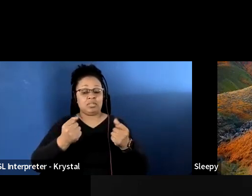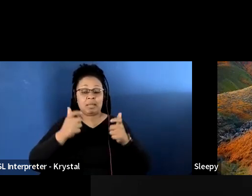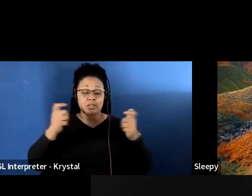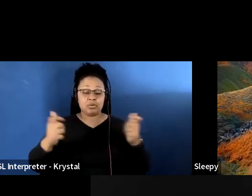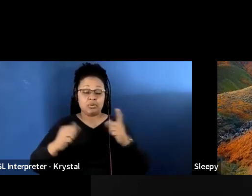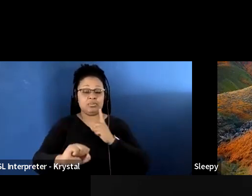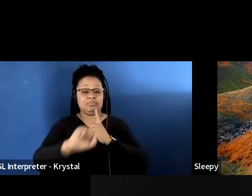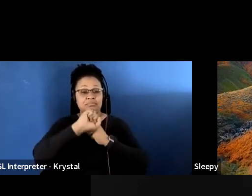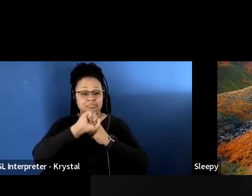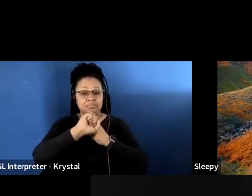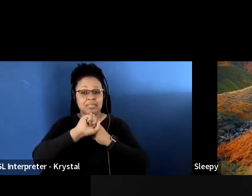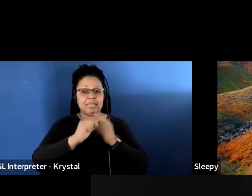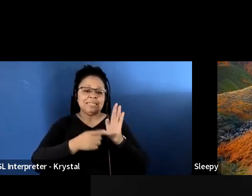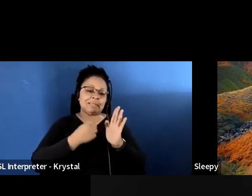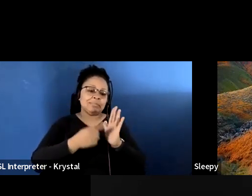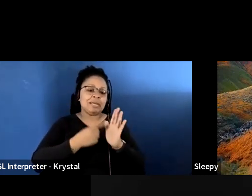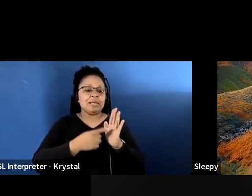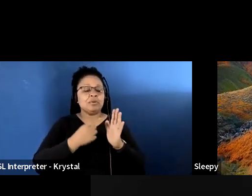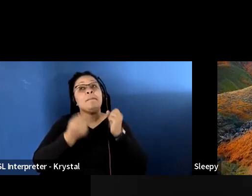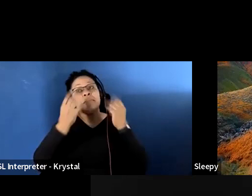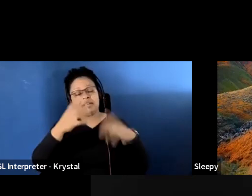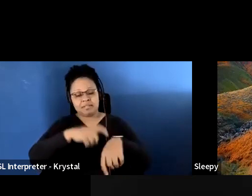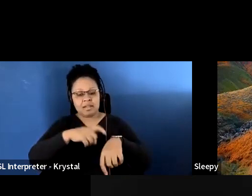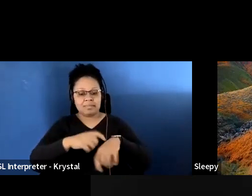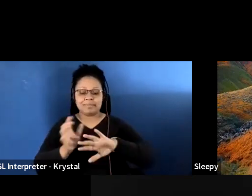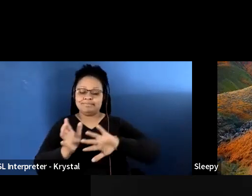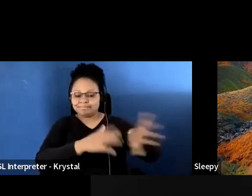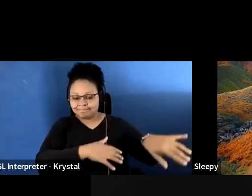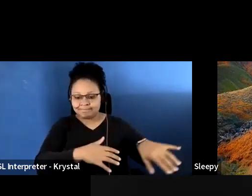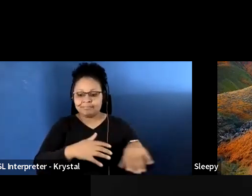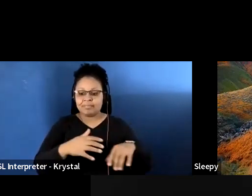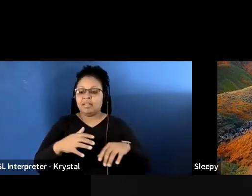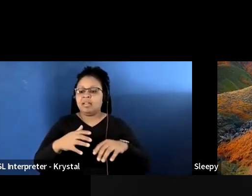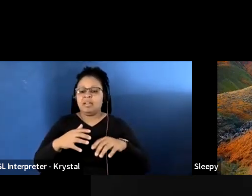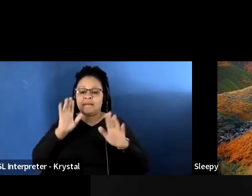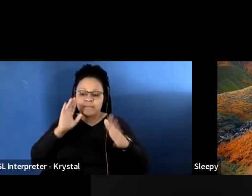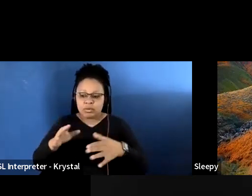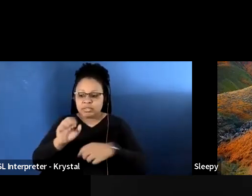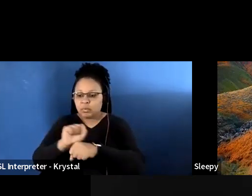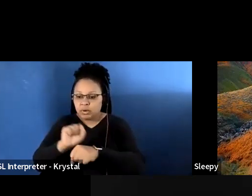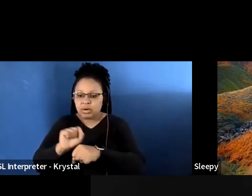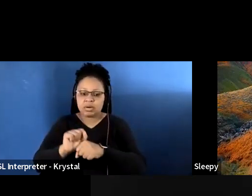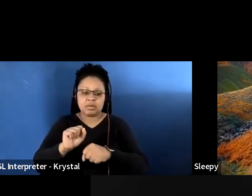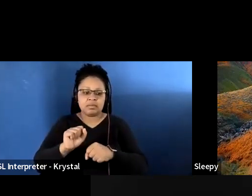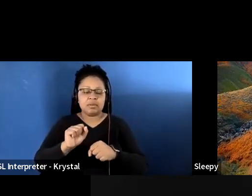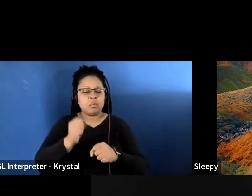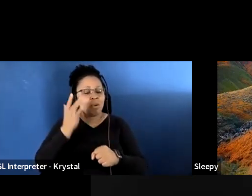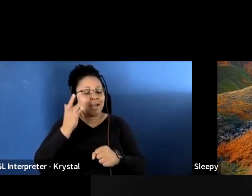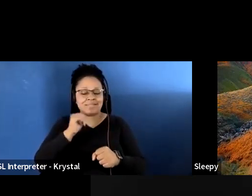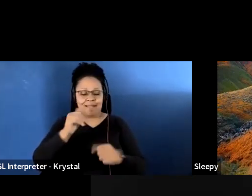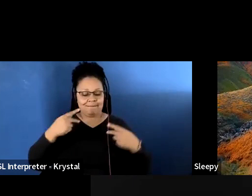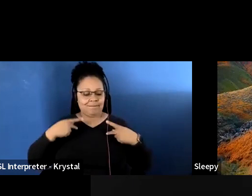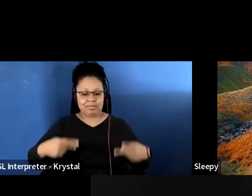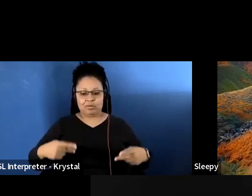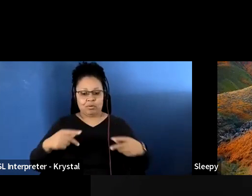many times it's just kind of shoved to the side because you aren't coping with it and you aren't, in pain, physical pain